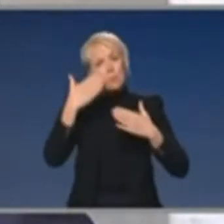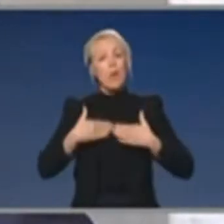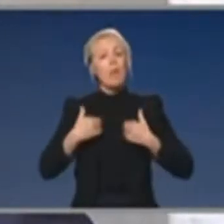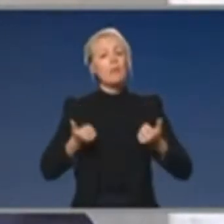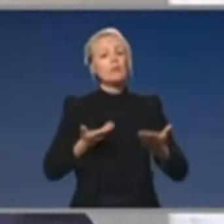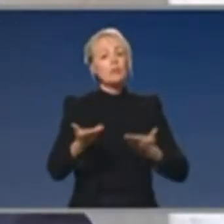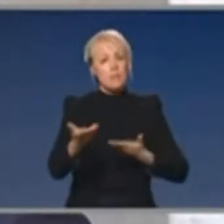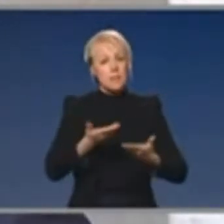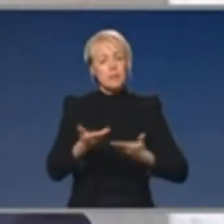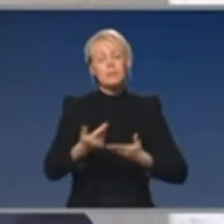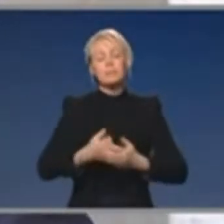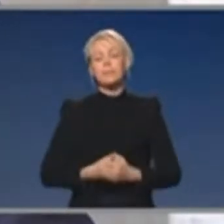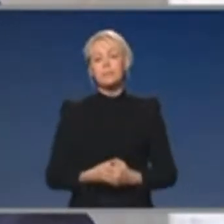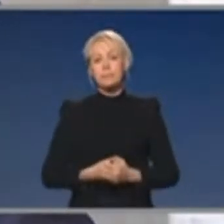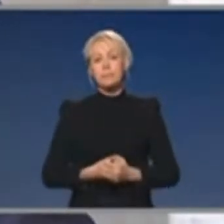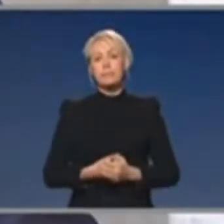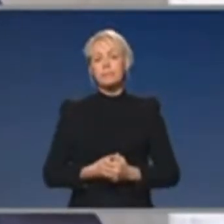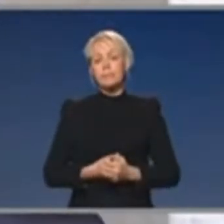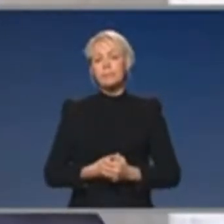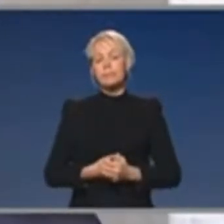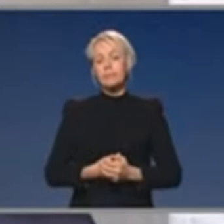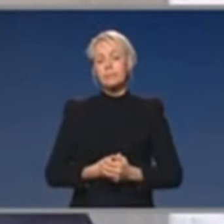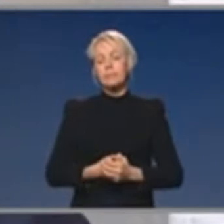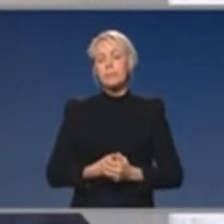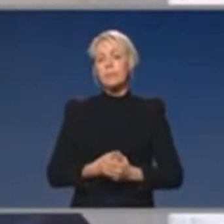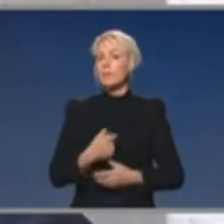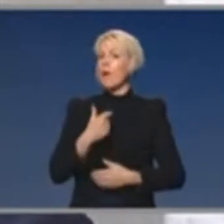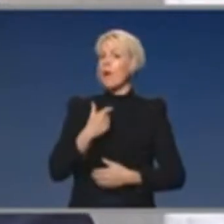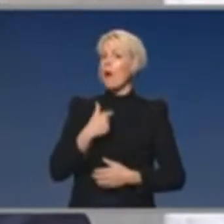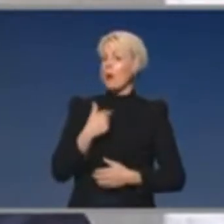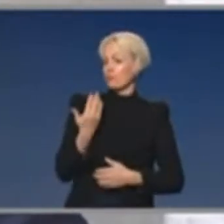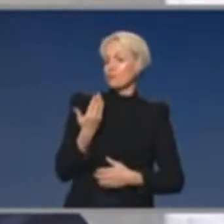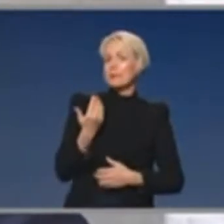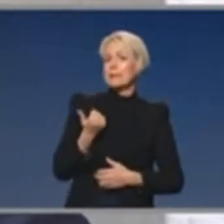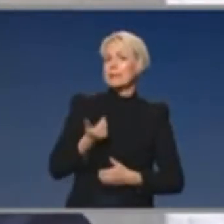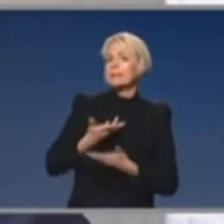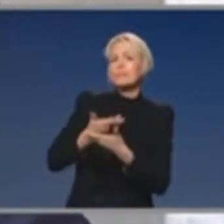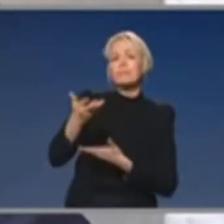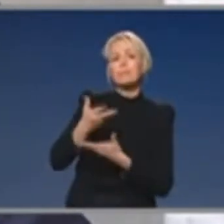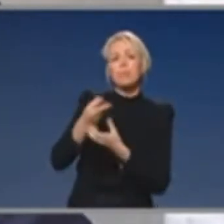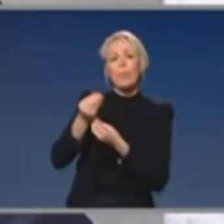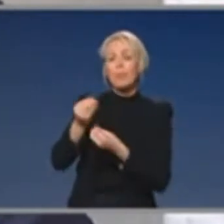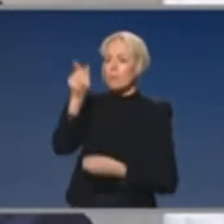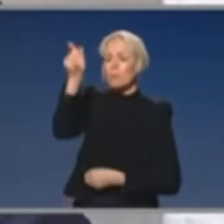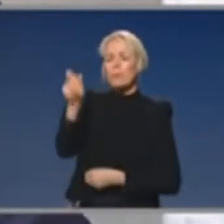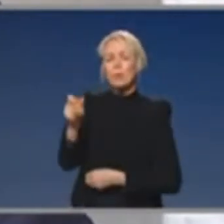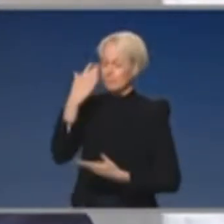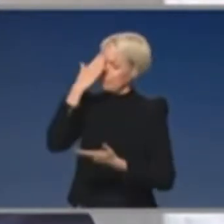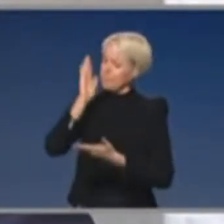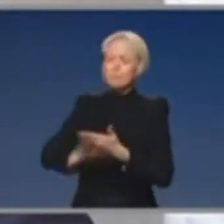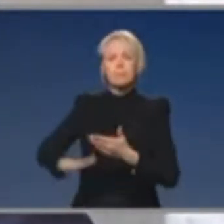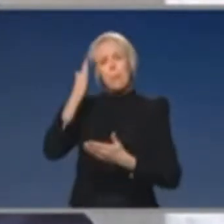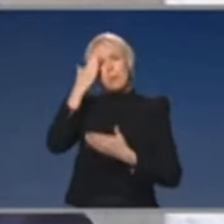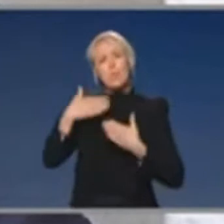had the occasion to talk to Professor Pat McGorry as well known to Peter Dutton during his time as Health Minister, and have